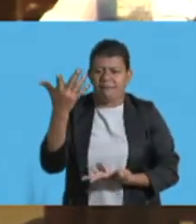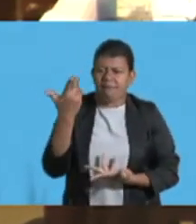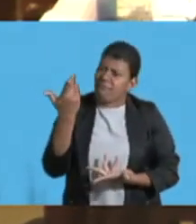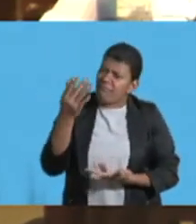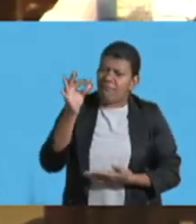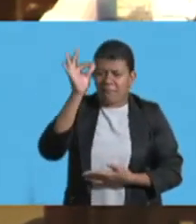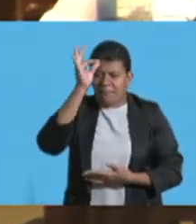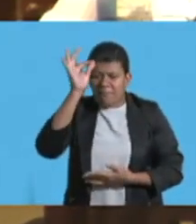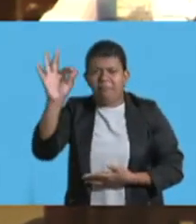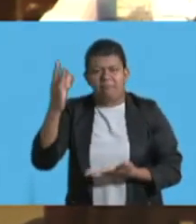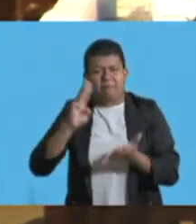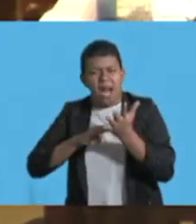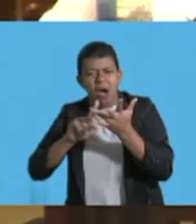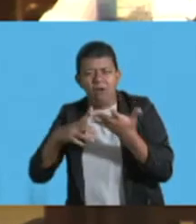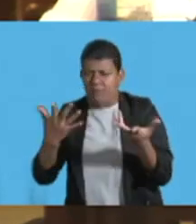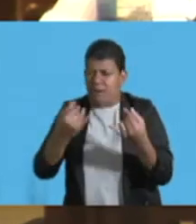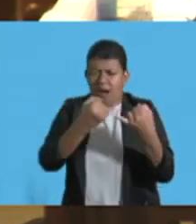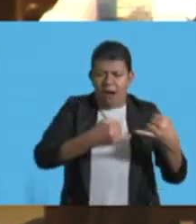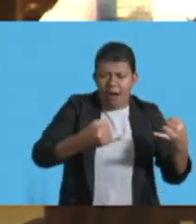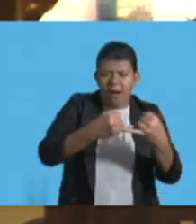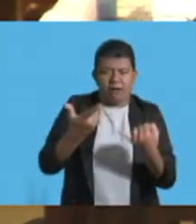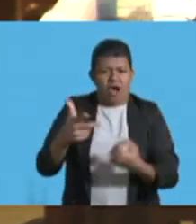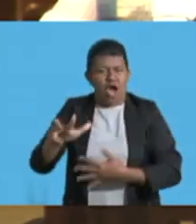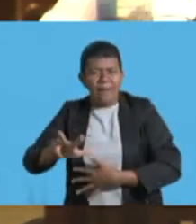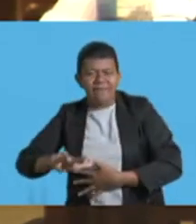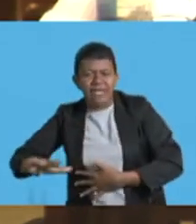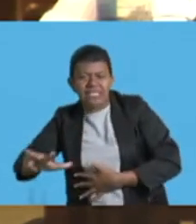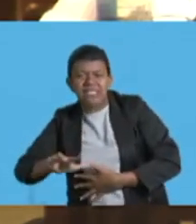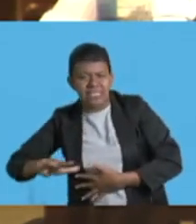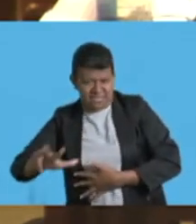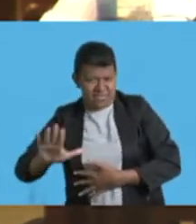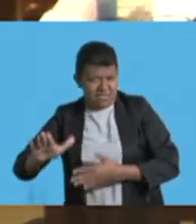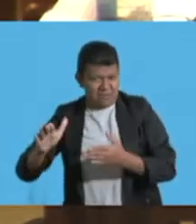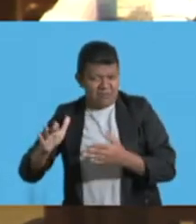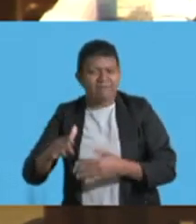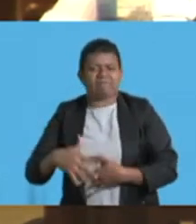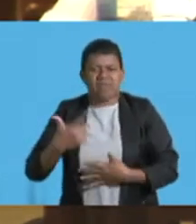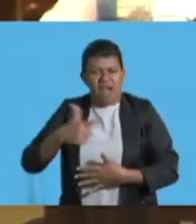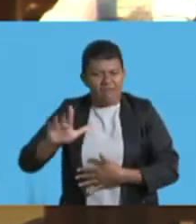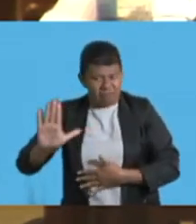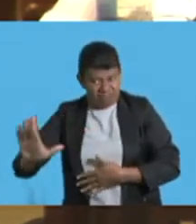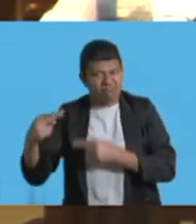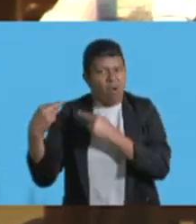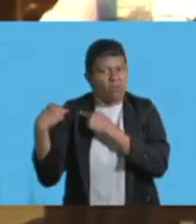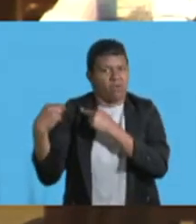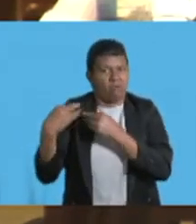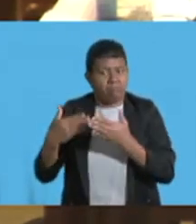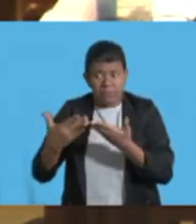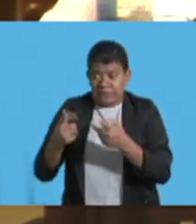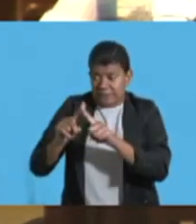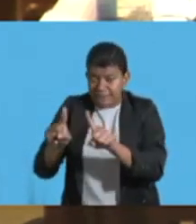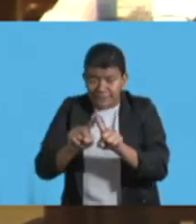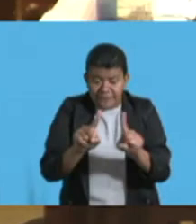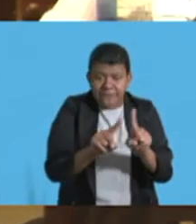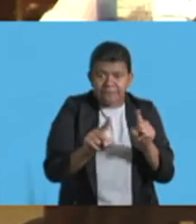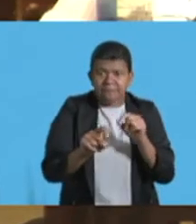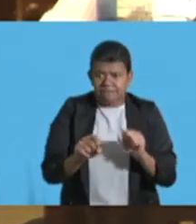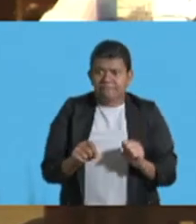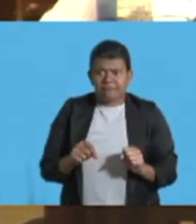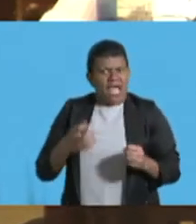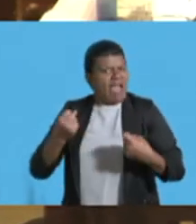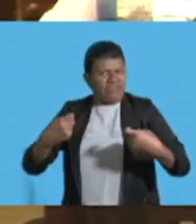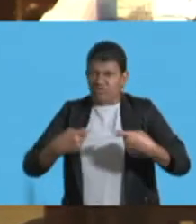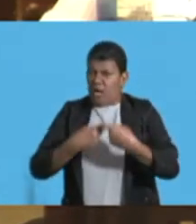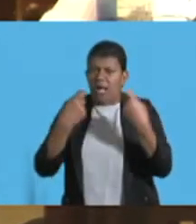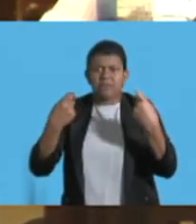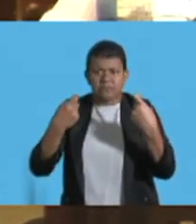Kandawu, Lamai Vitu, and Northern Lau. Madam Speaker, despite the challenge faced on the aftermath of TC Winston and